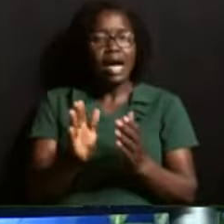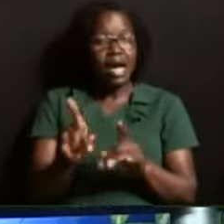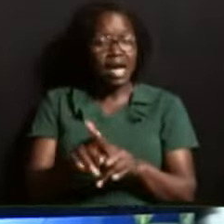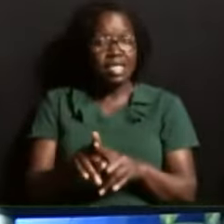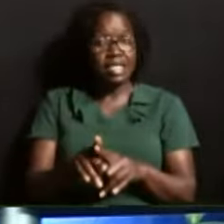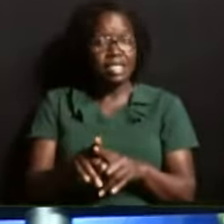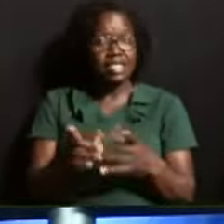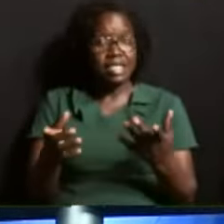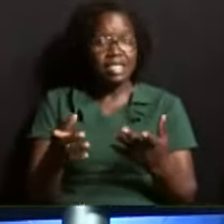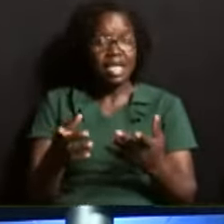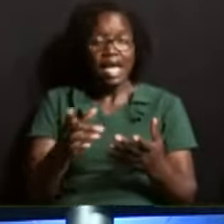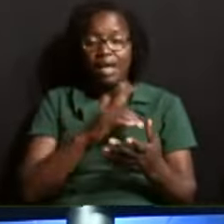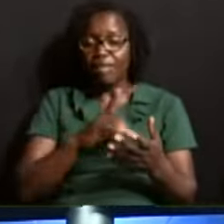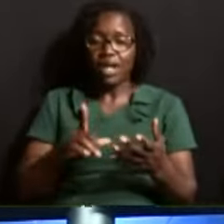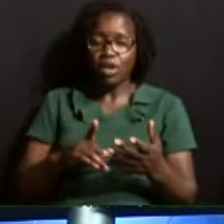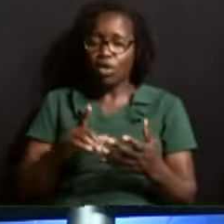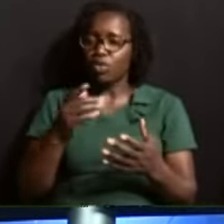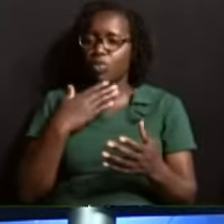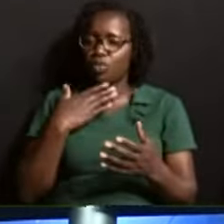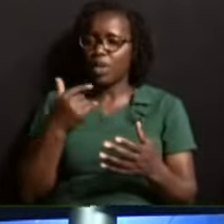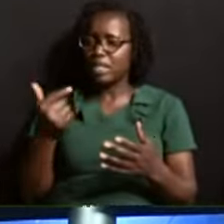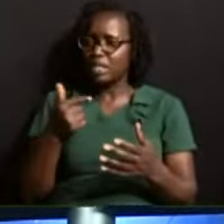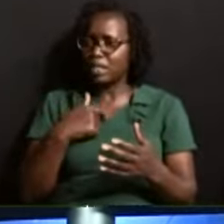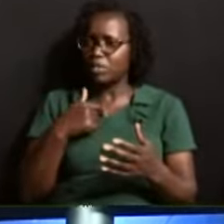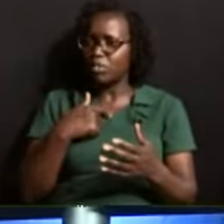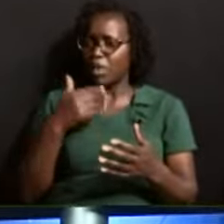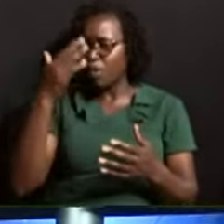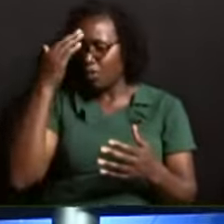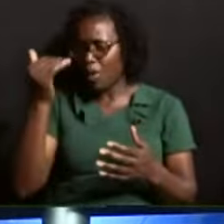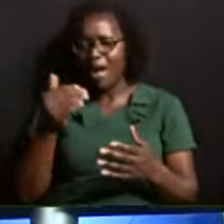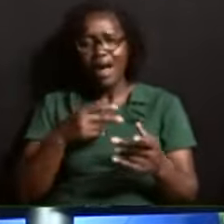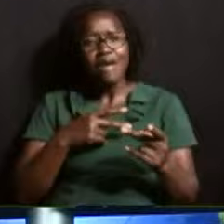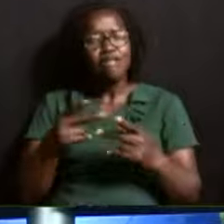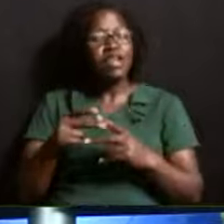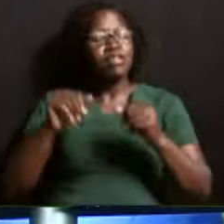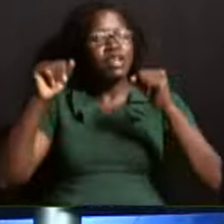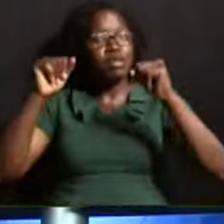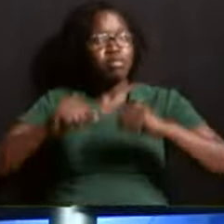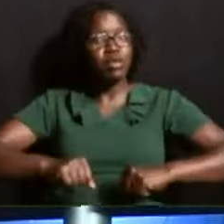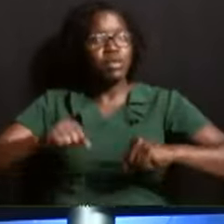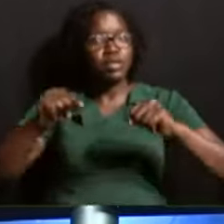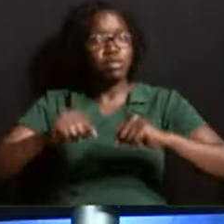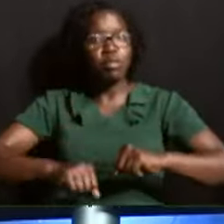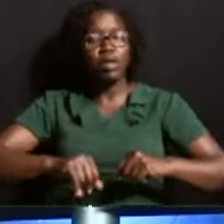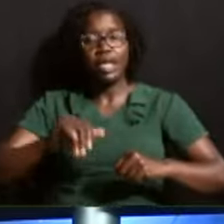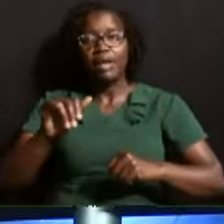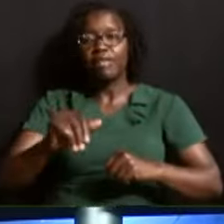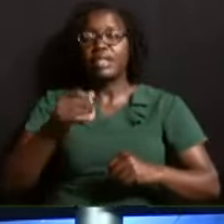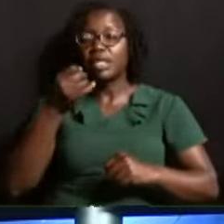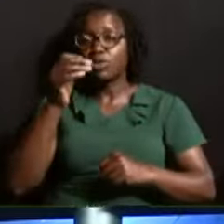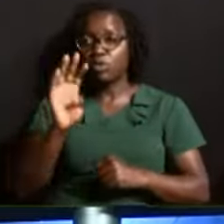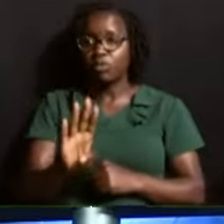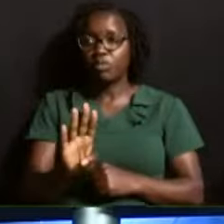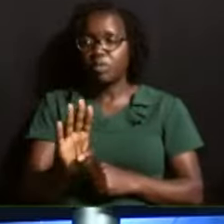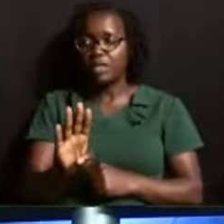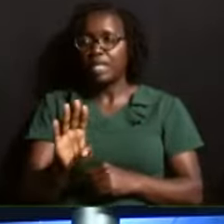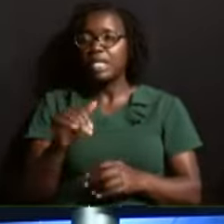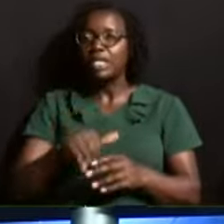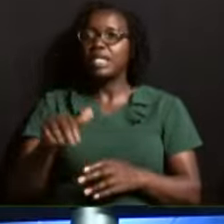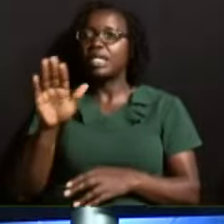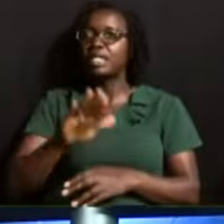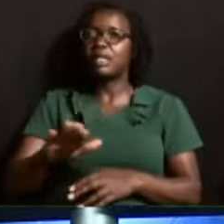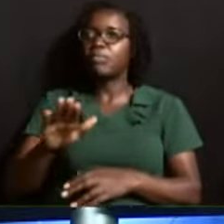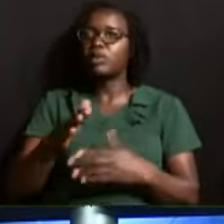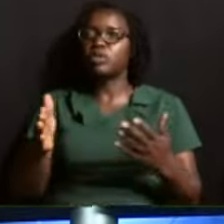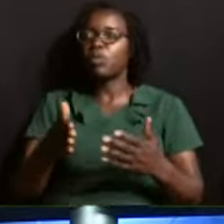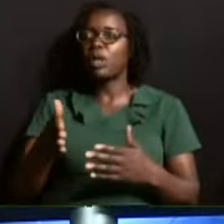is concerned? Because it is very possible that I could be in a place where God